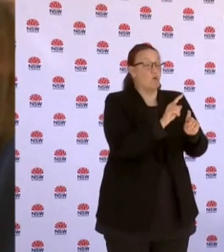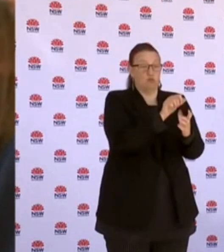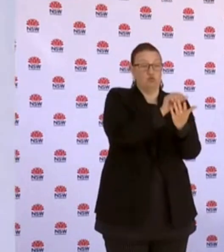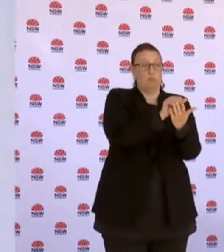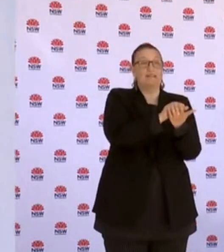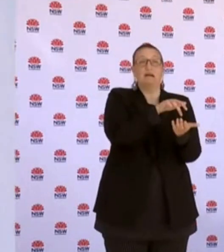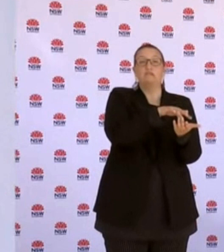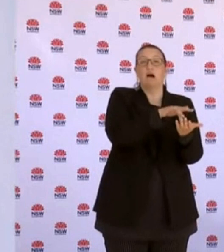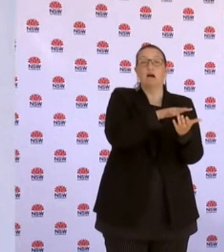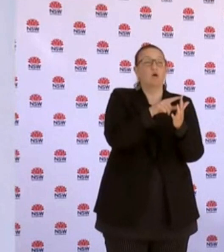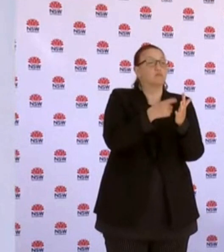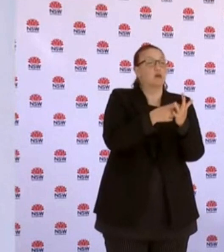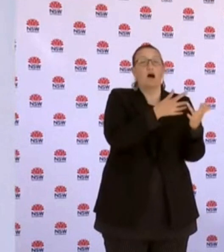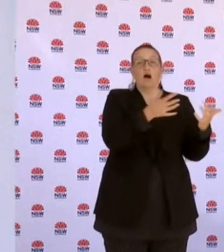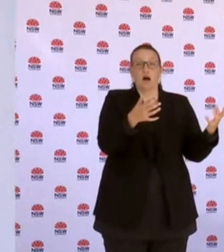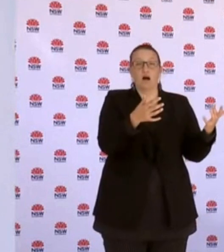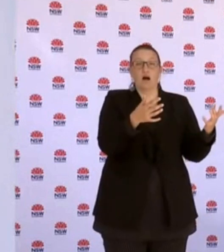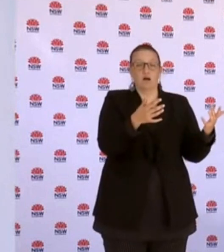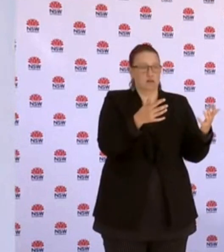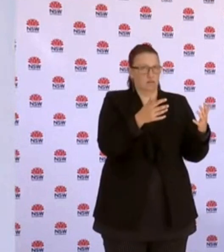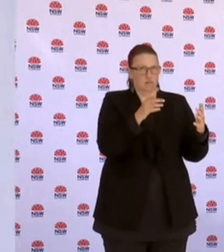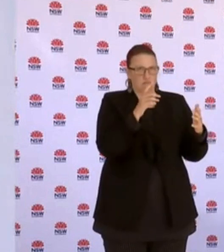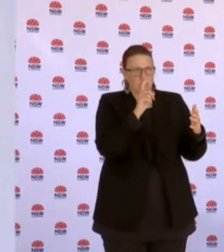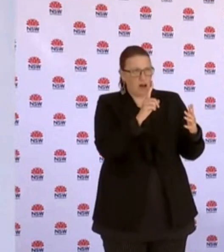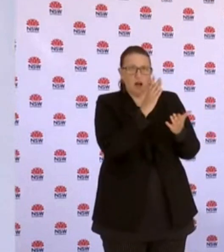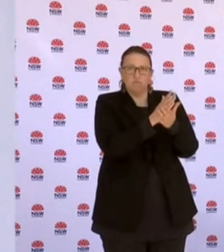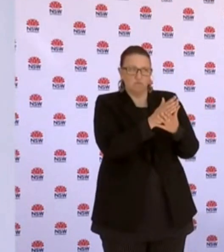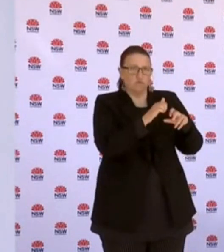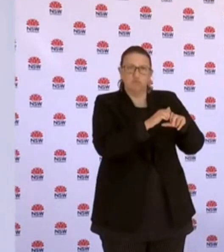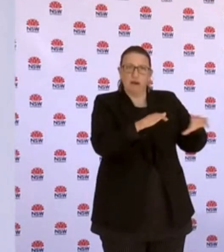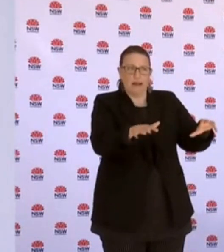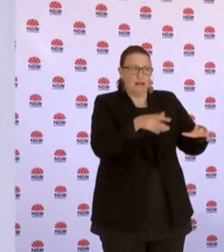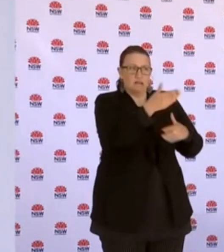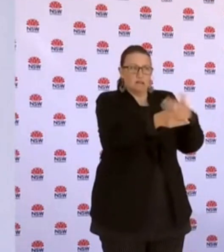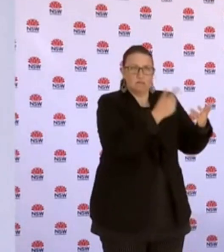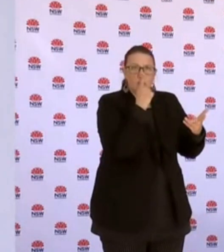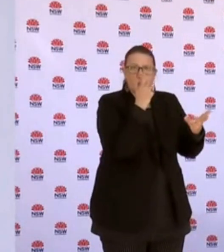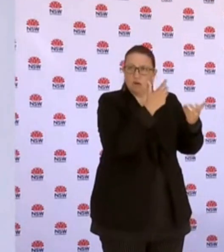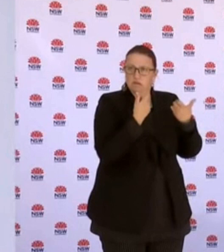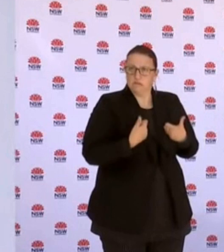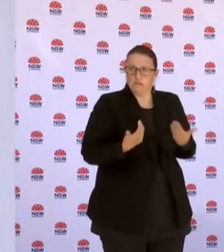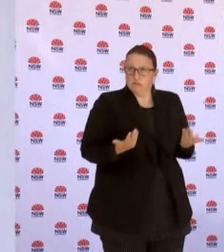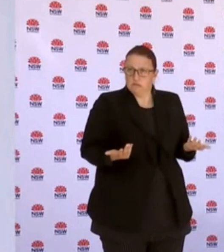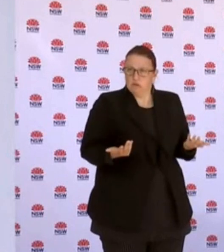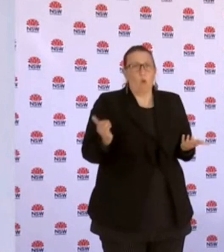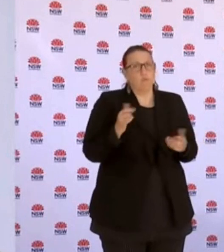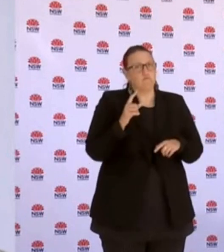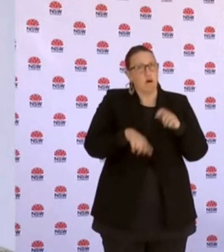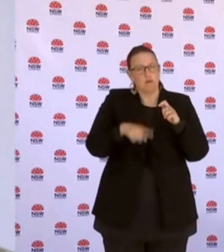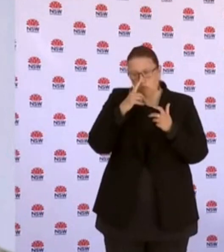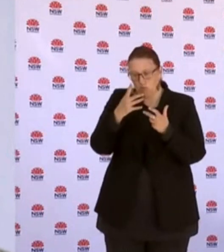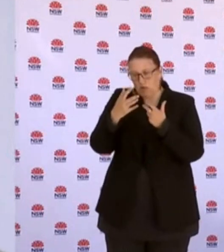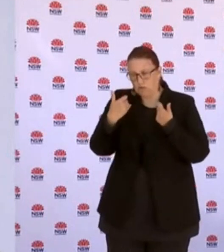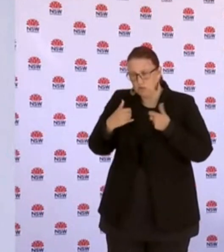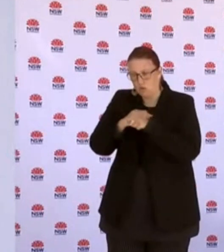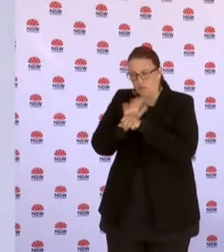home? In some cases, it's very hard to tell. There's usually investigations. So, for instance, at the moment, we are investigating